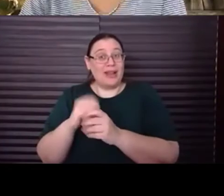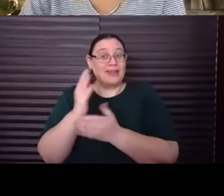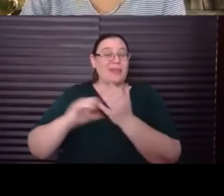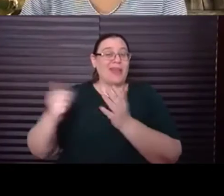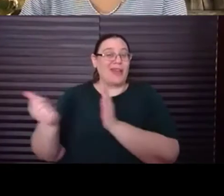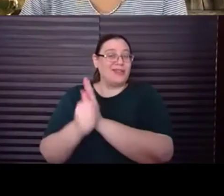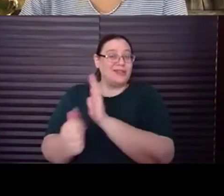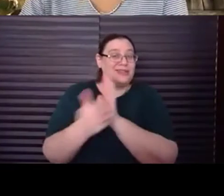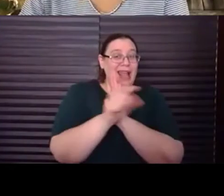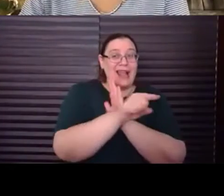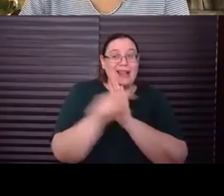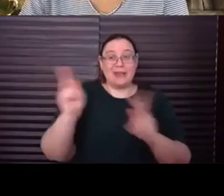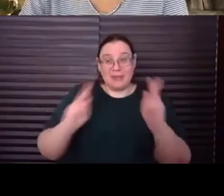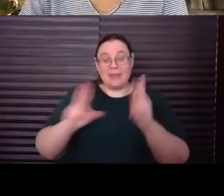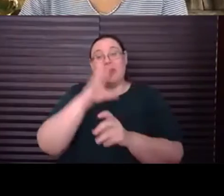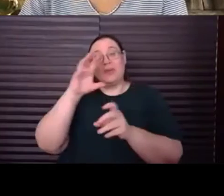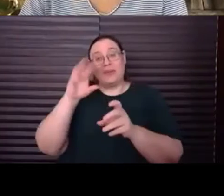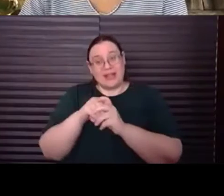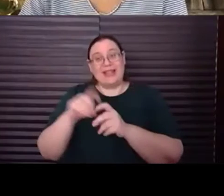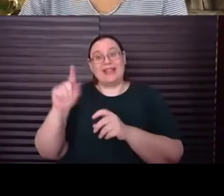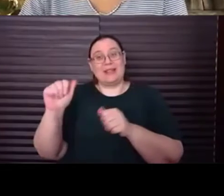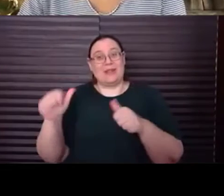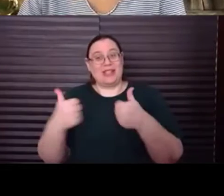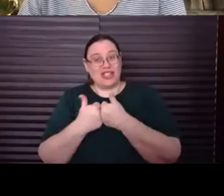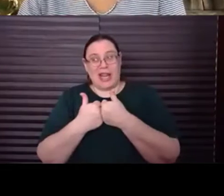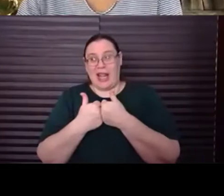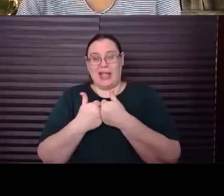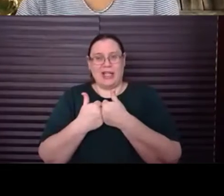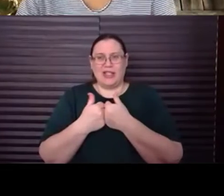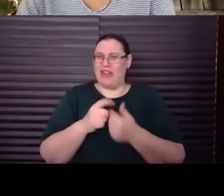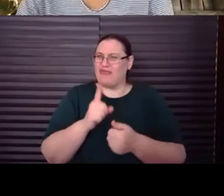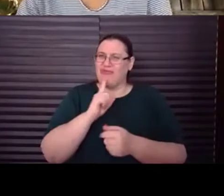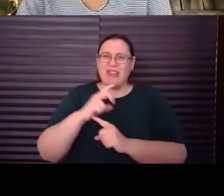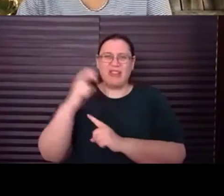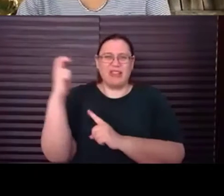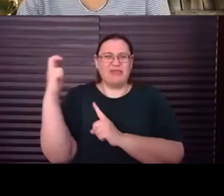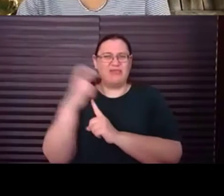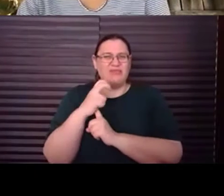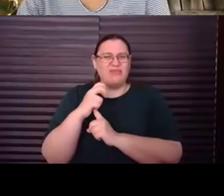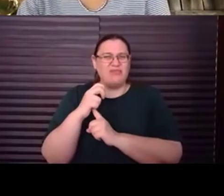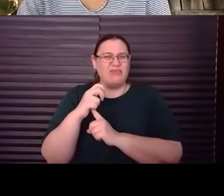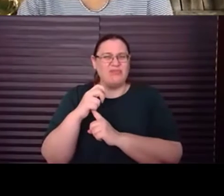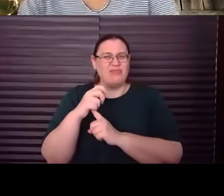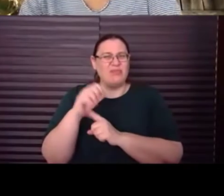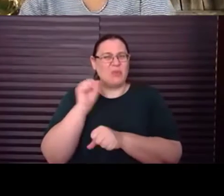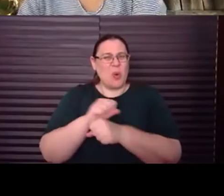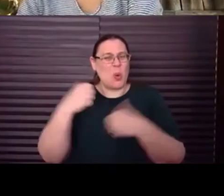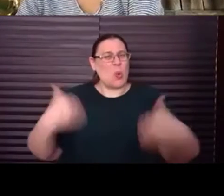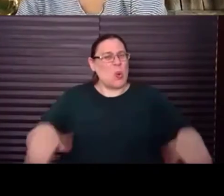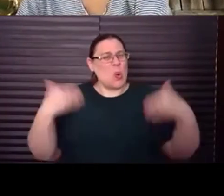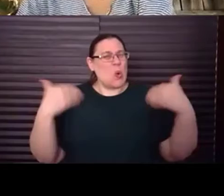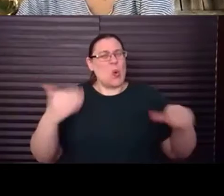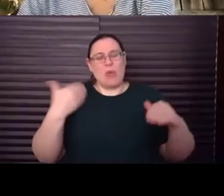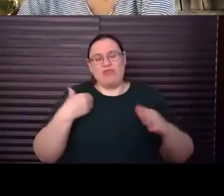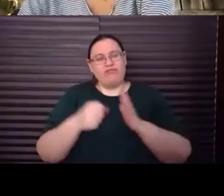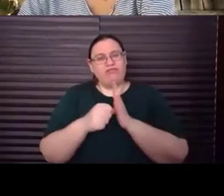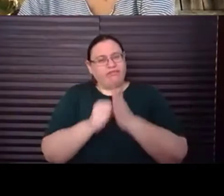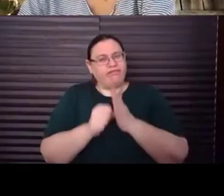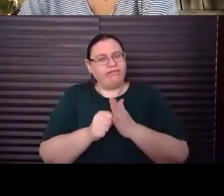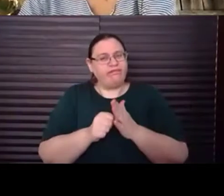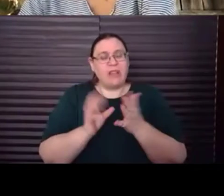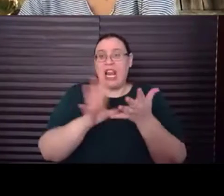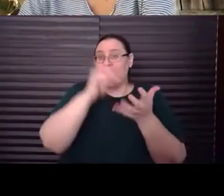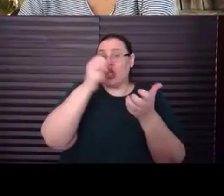of the other talented people from the disability challenge that like brought the heat, man. I mean, it was amazing. Like, and I learned so